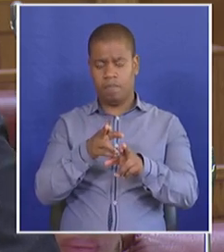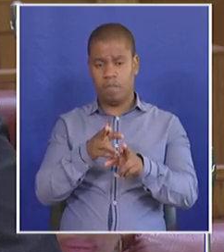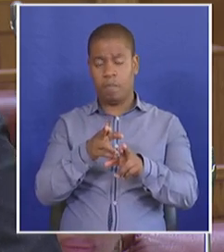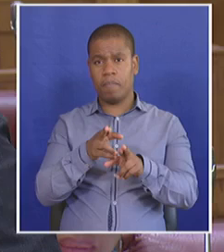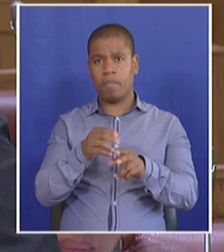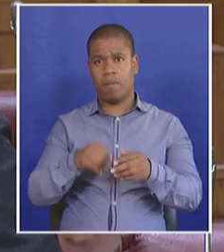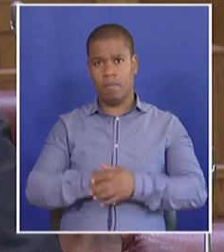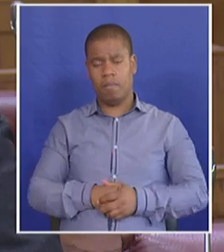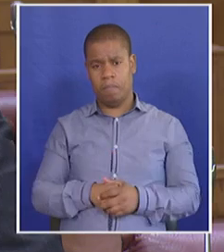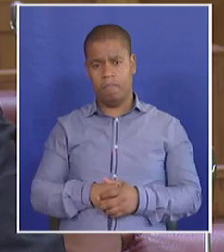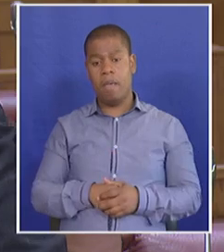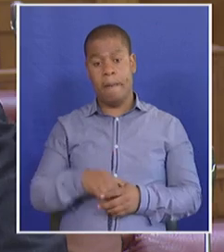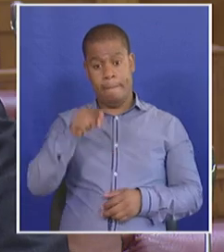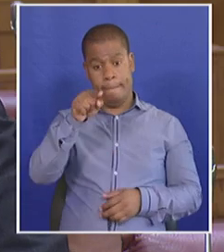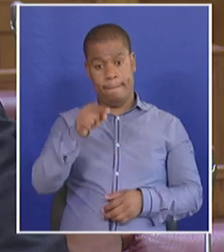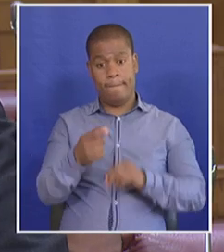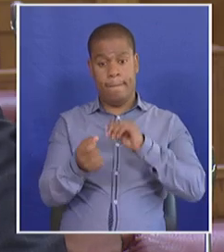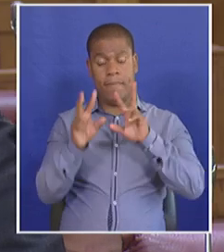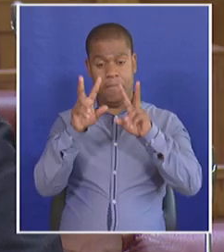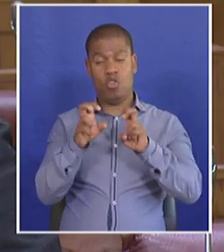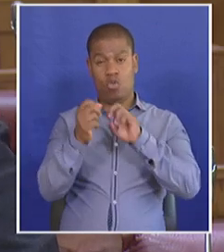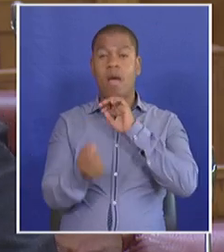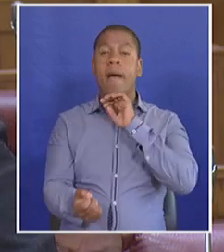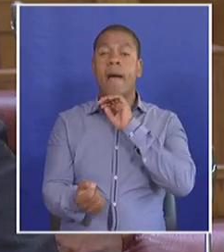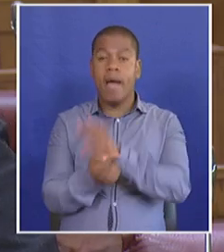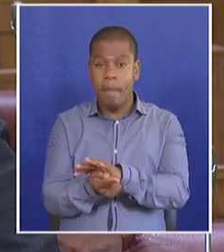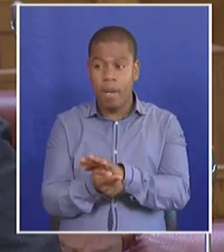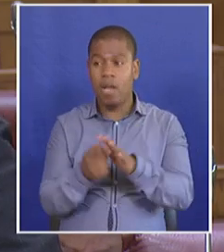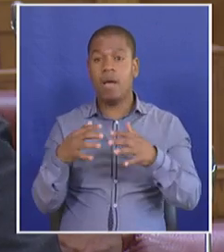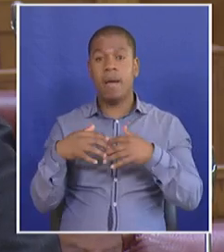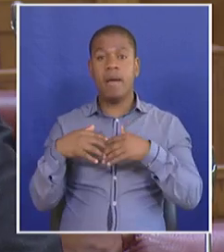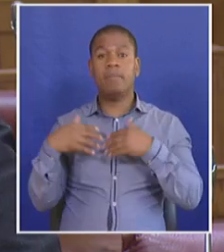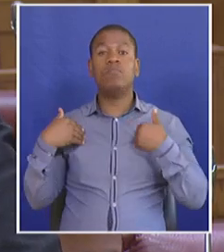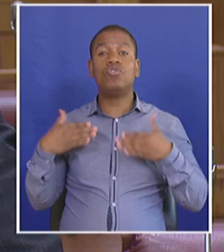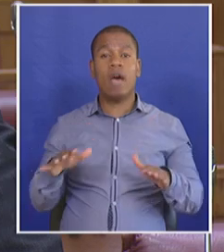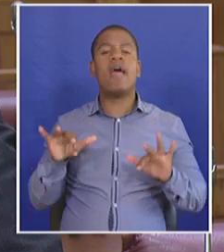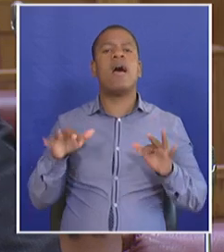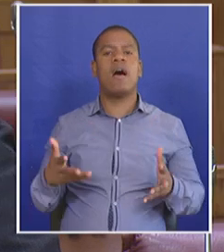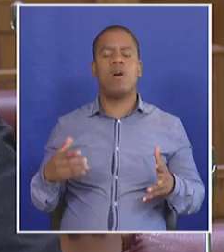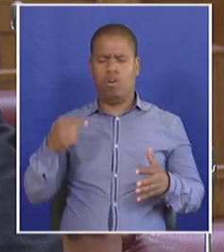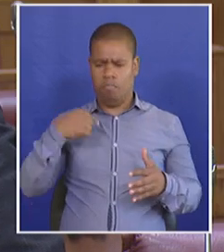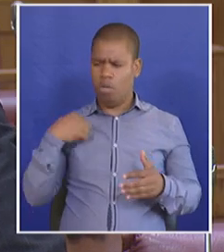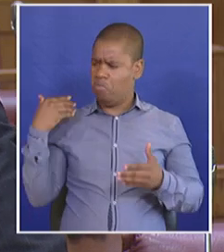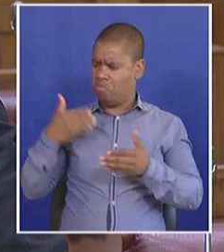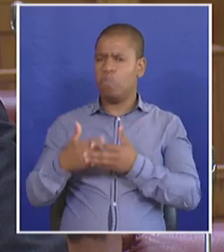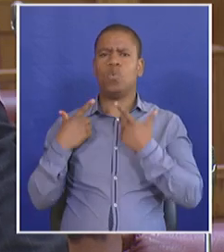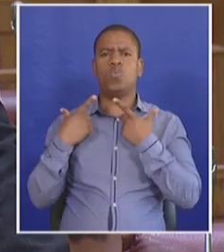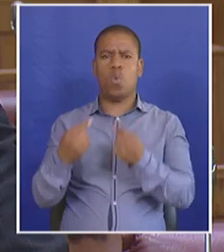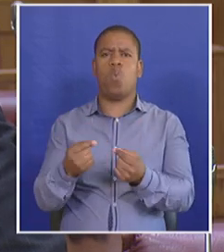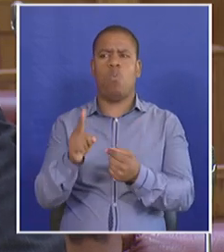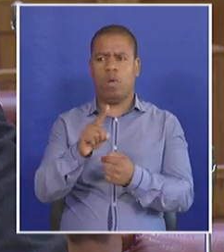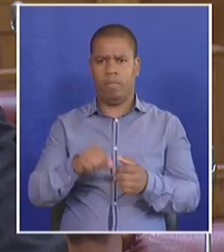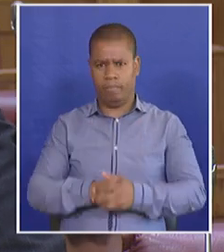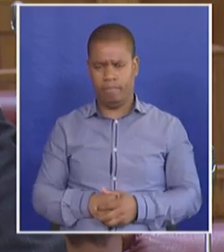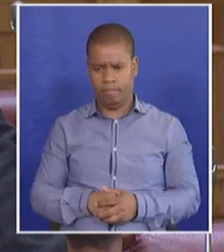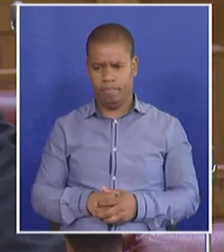how did these matters come about? And what I needed to do was to do work